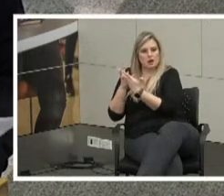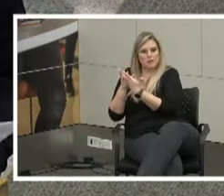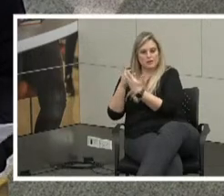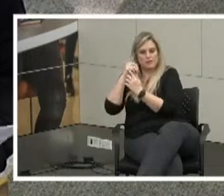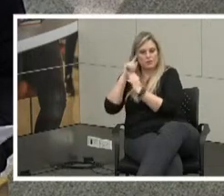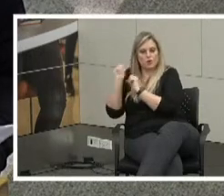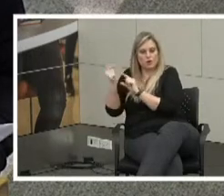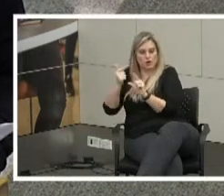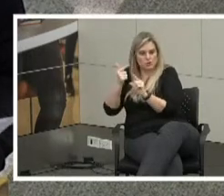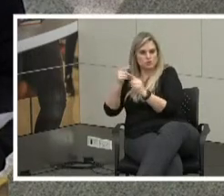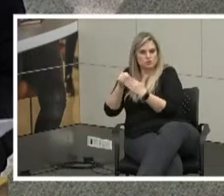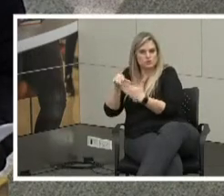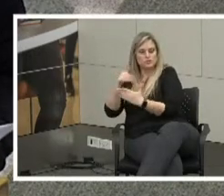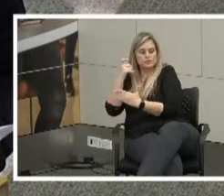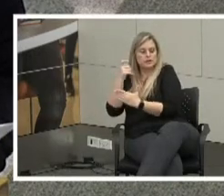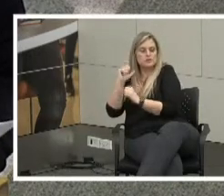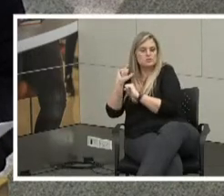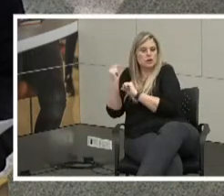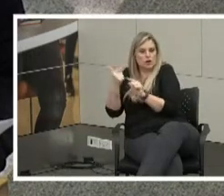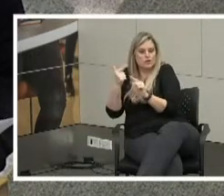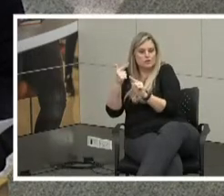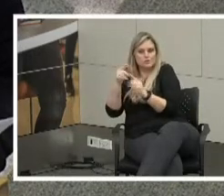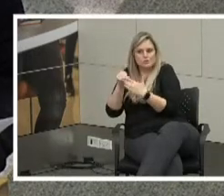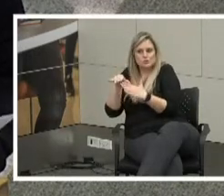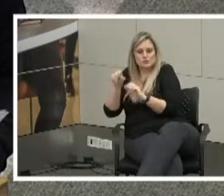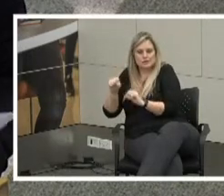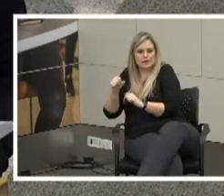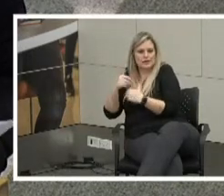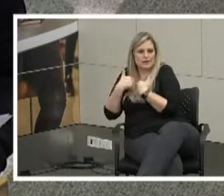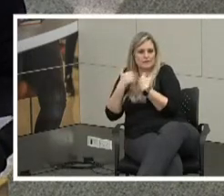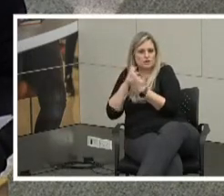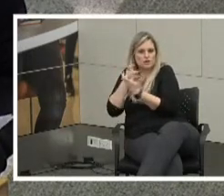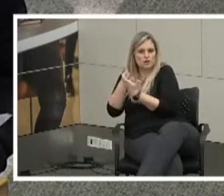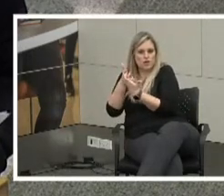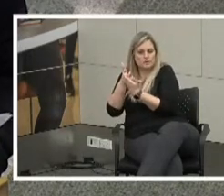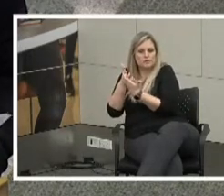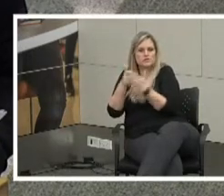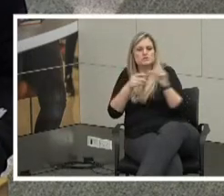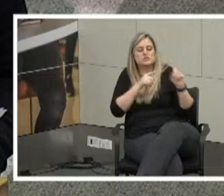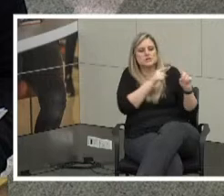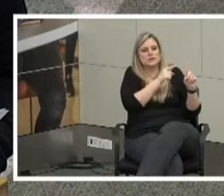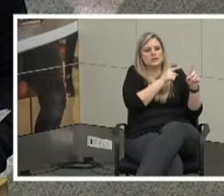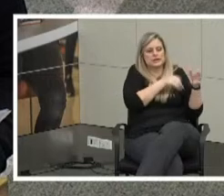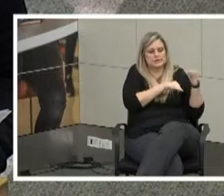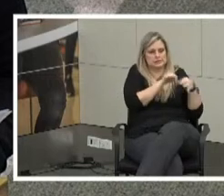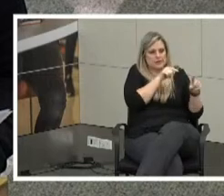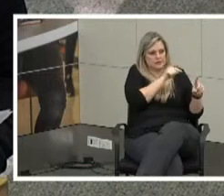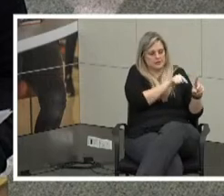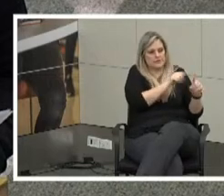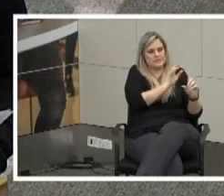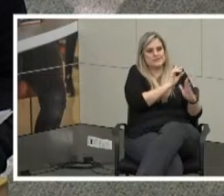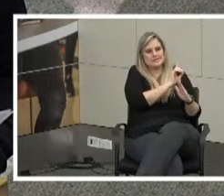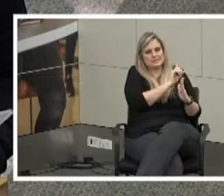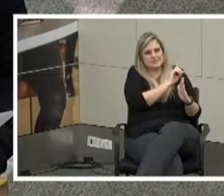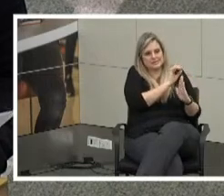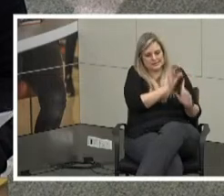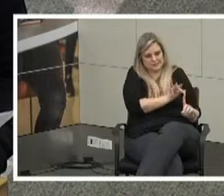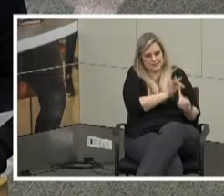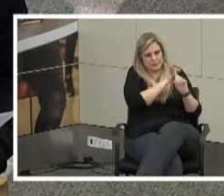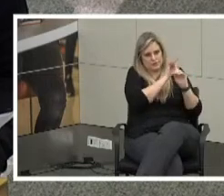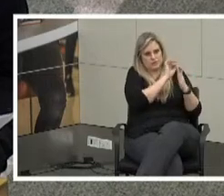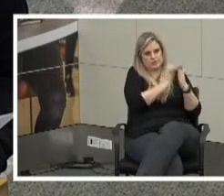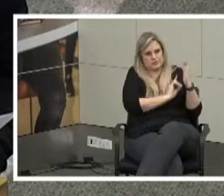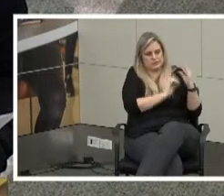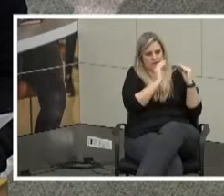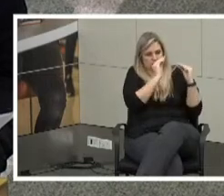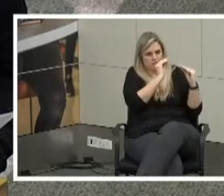students because all students can be accommodated for versus specially designed instruction